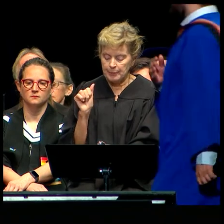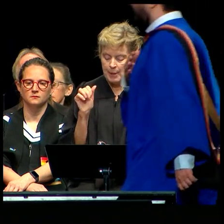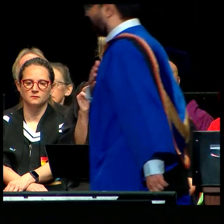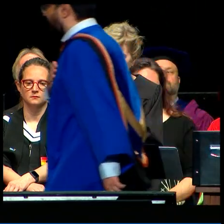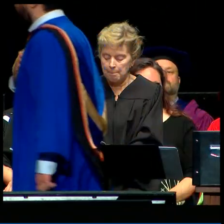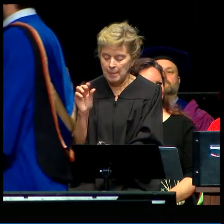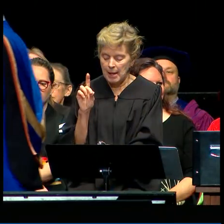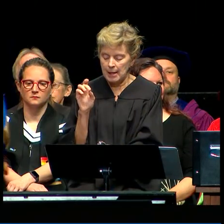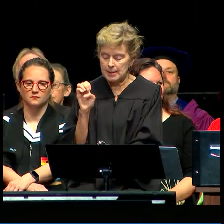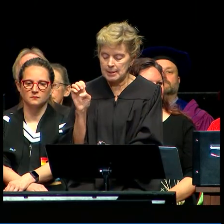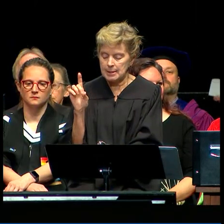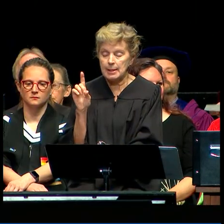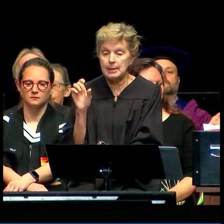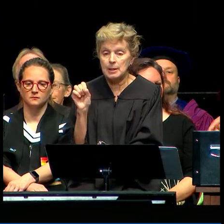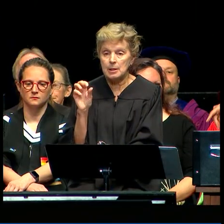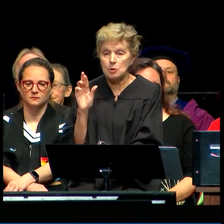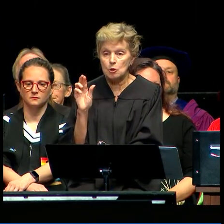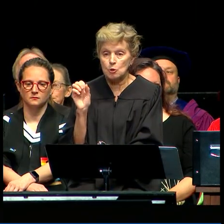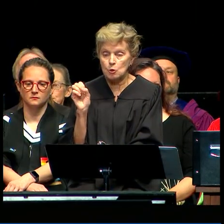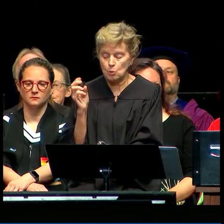Madid Srosh.